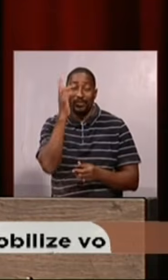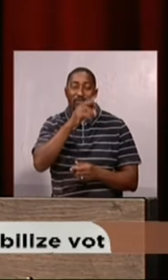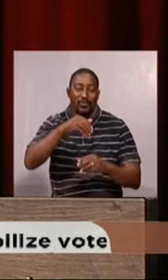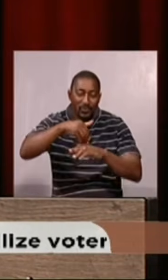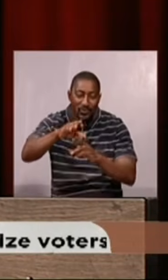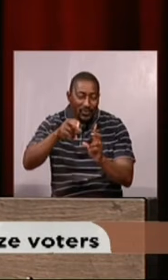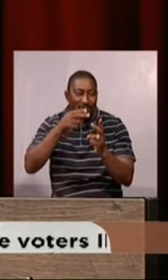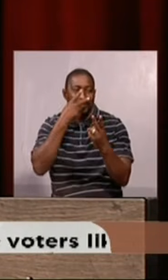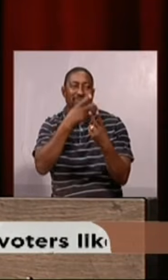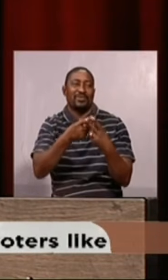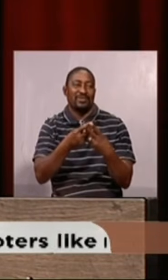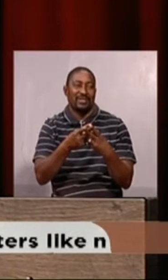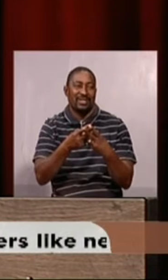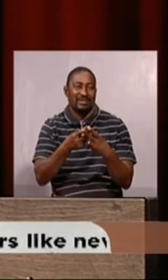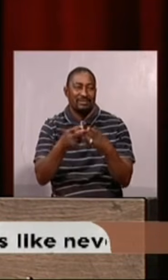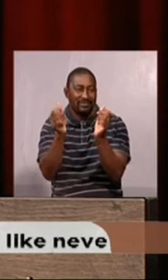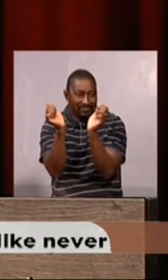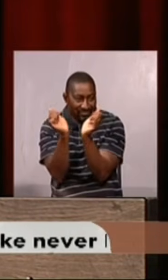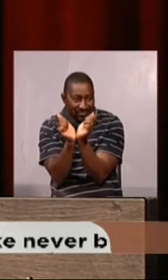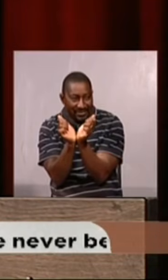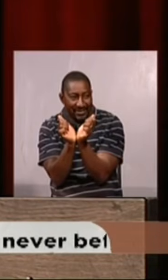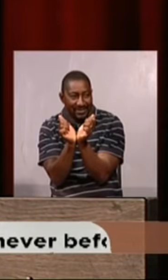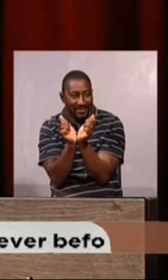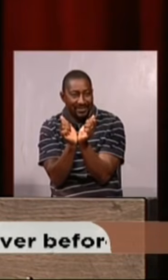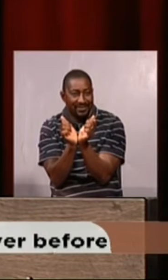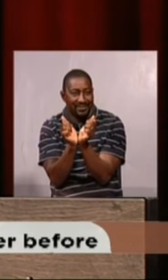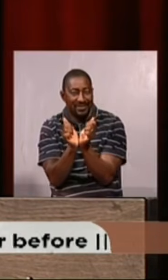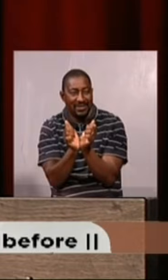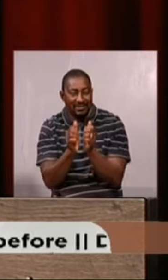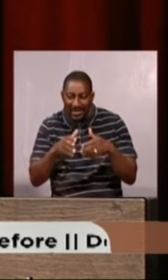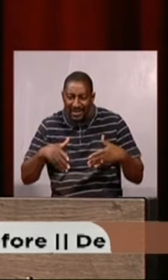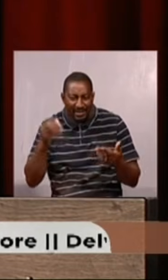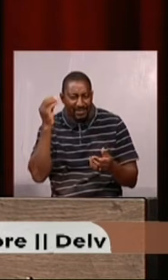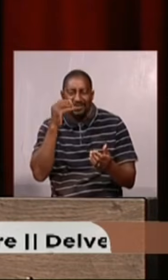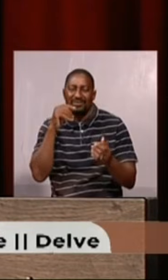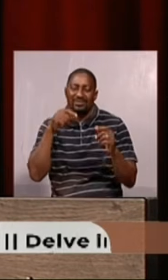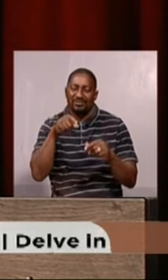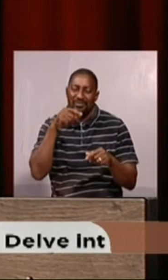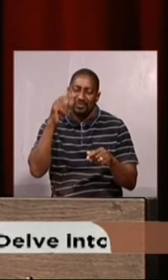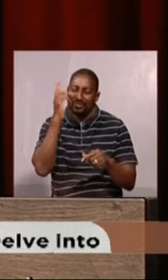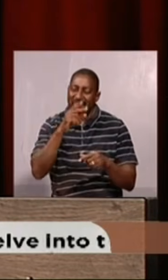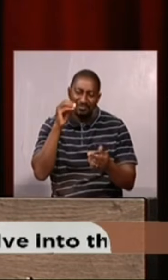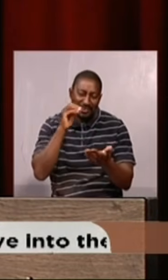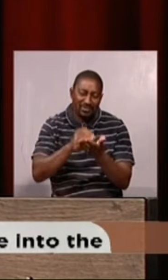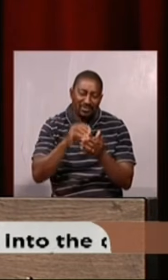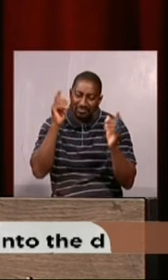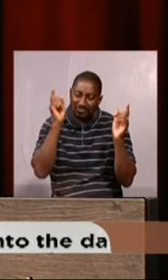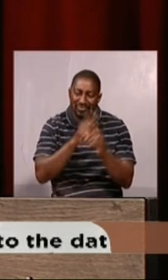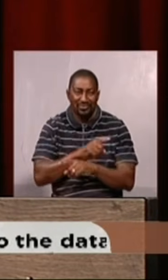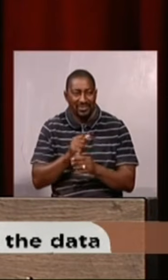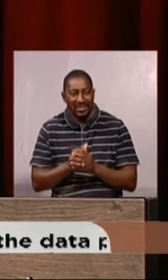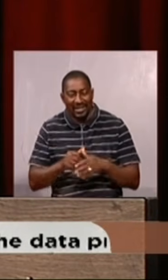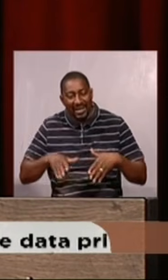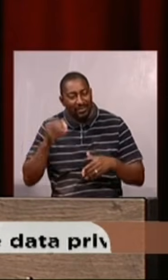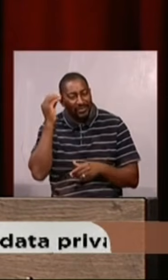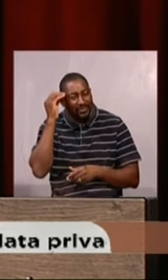orange jumpsuit on his way to jail. Whose responsibility is to teach me how to distinguish? Yeah,